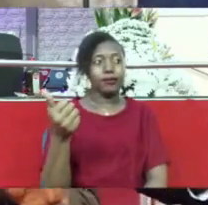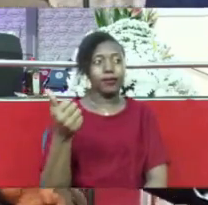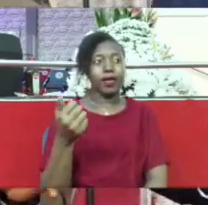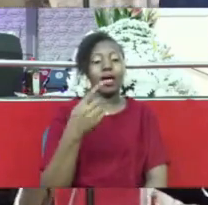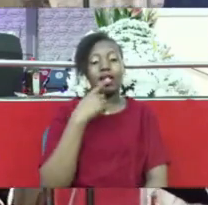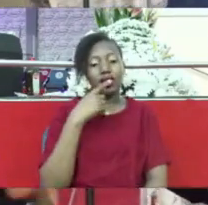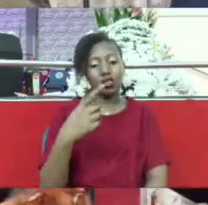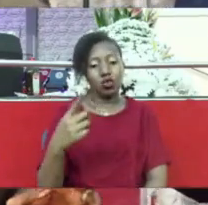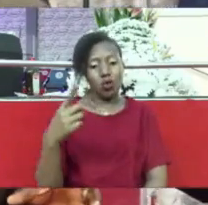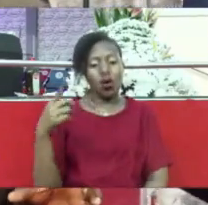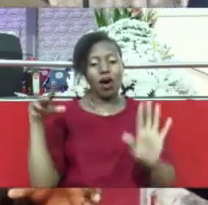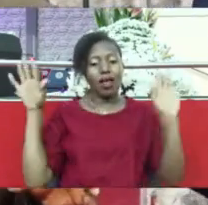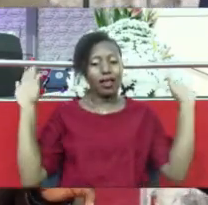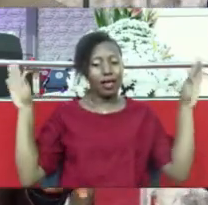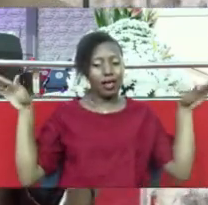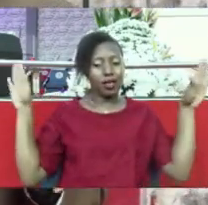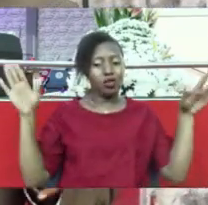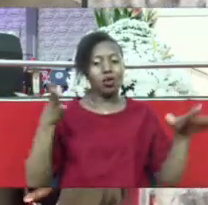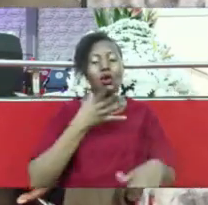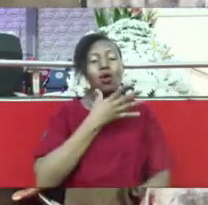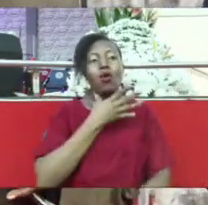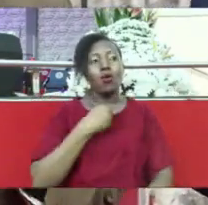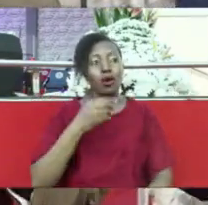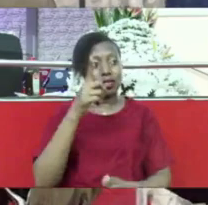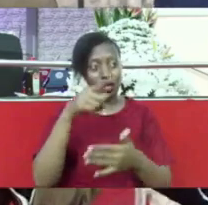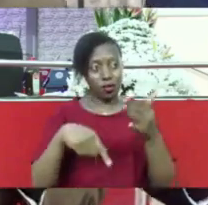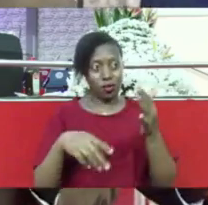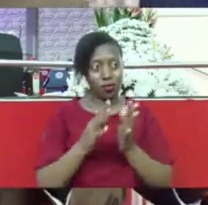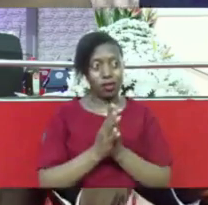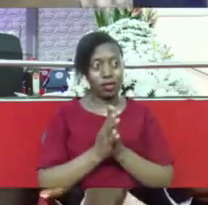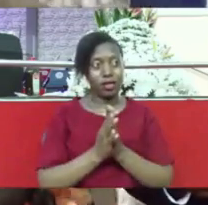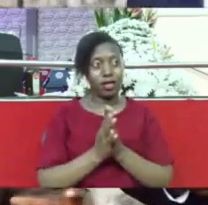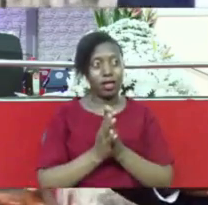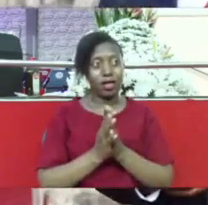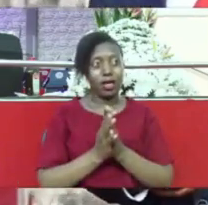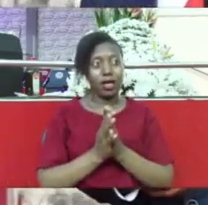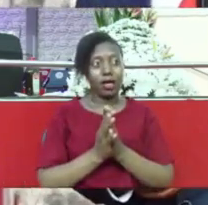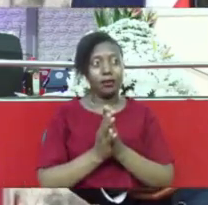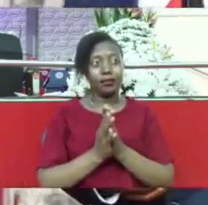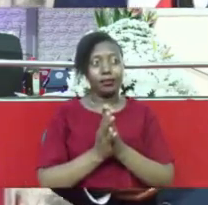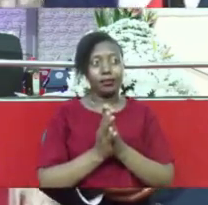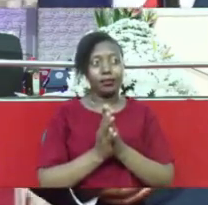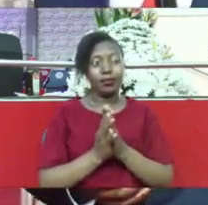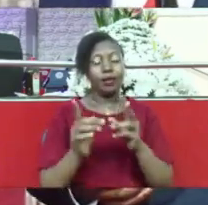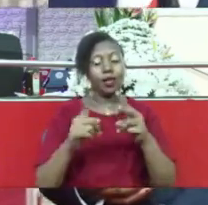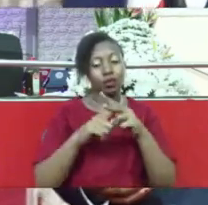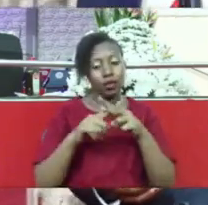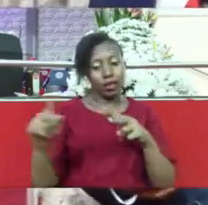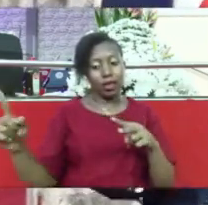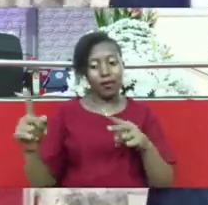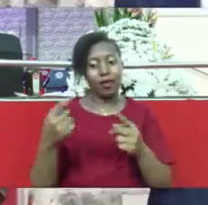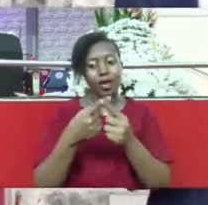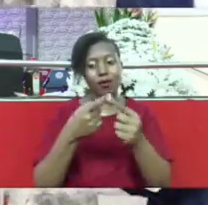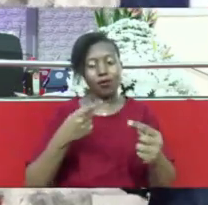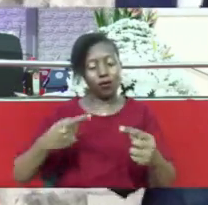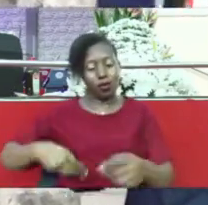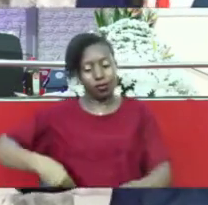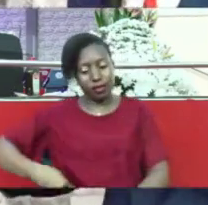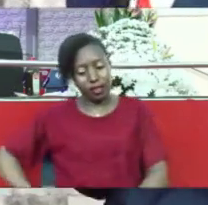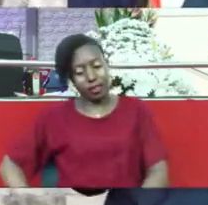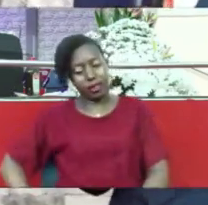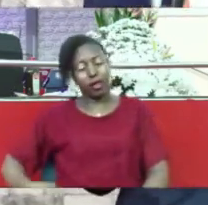the angel wanted to get himself relieved from the grip of Jacob. Na huyo malaika